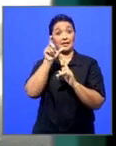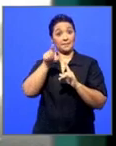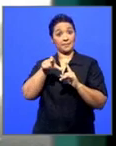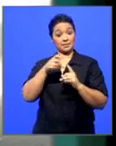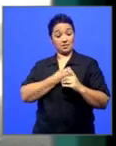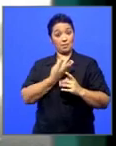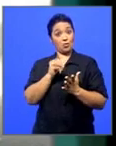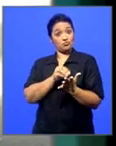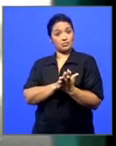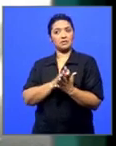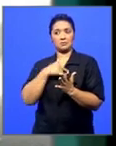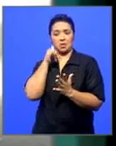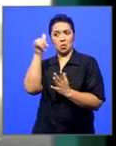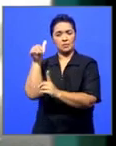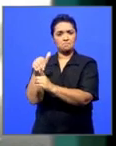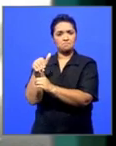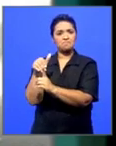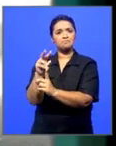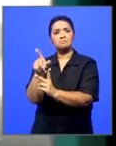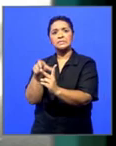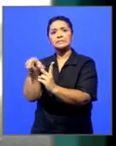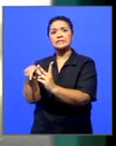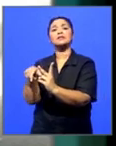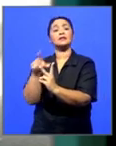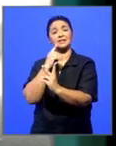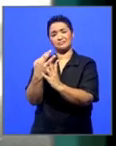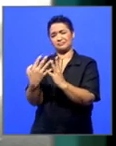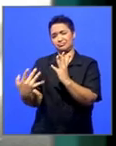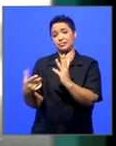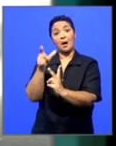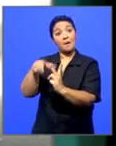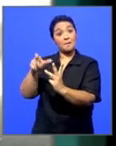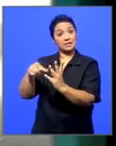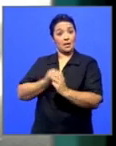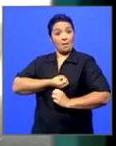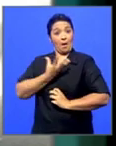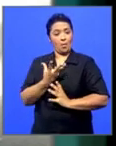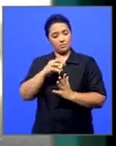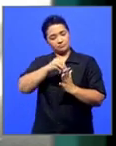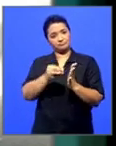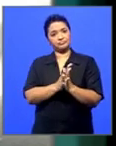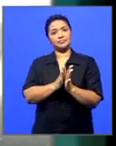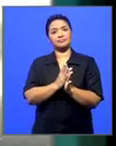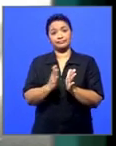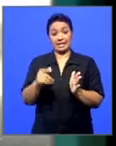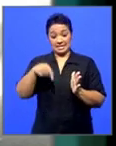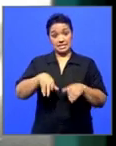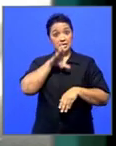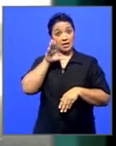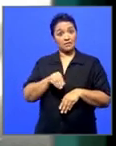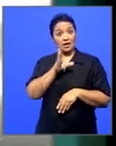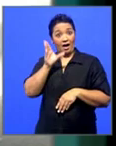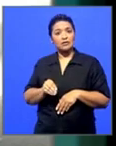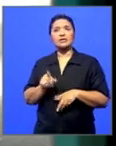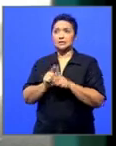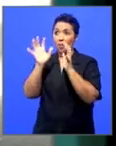Wole Soyinka, Seamus Heaney, quite a lot of poets, both here on the continent and across the